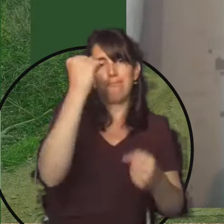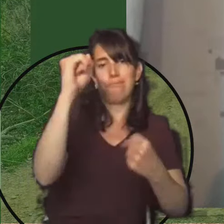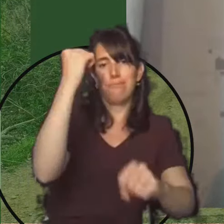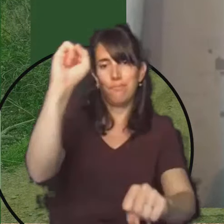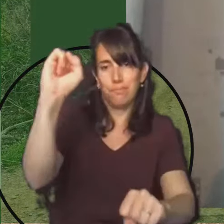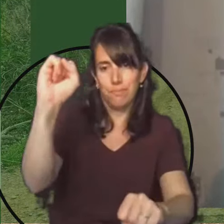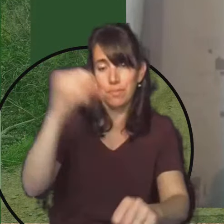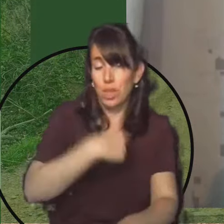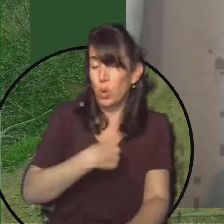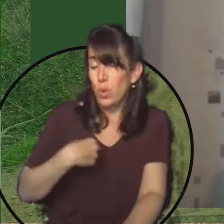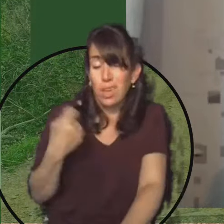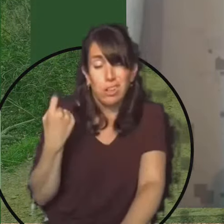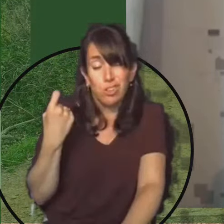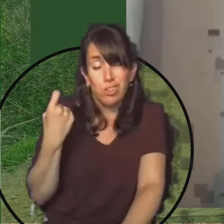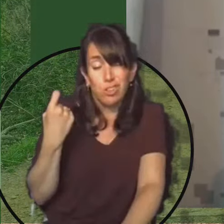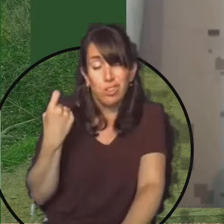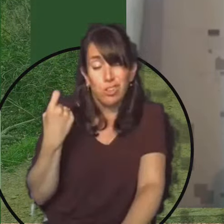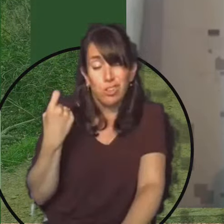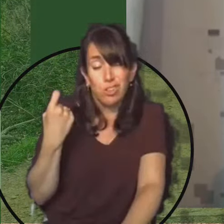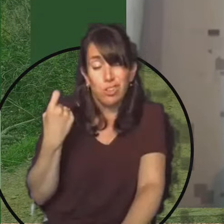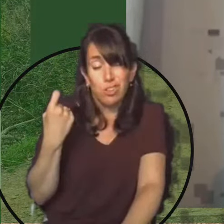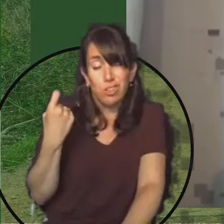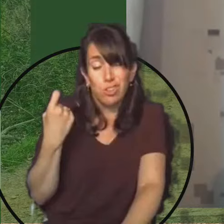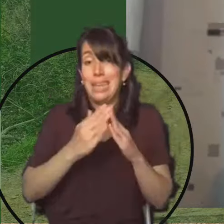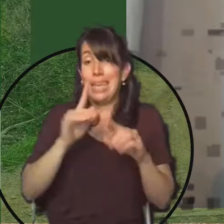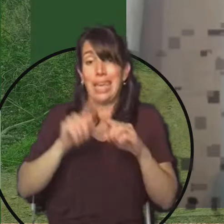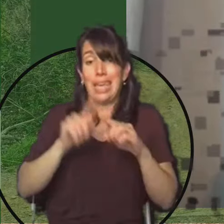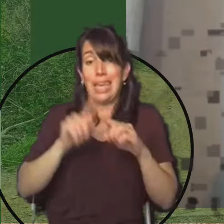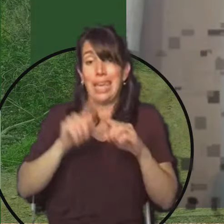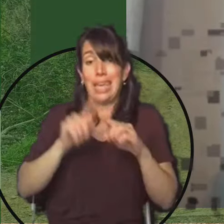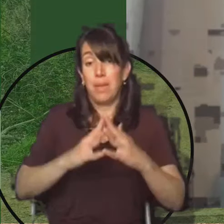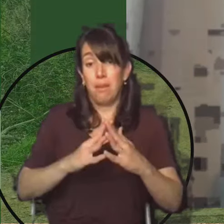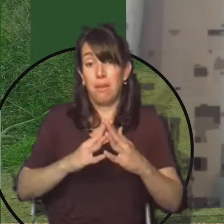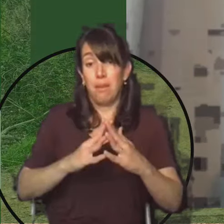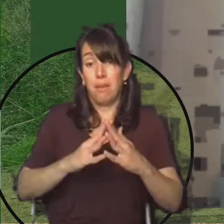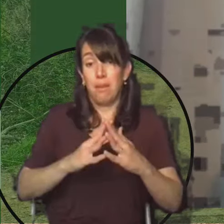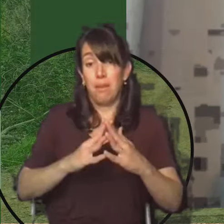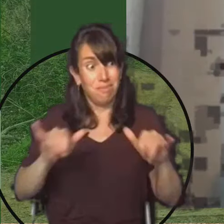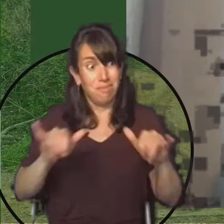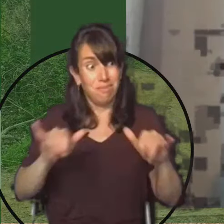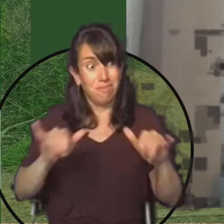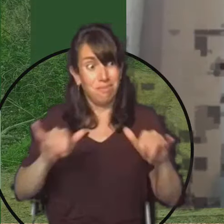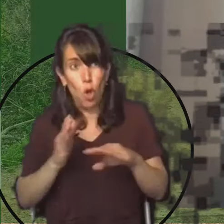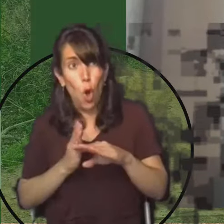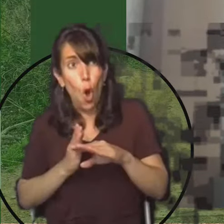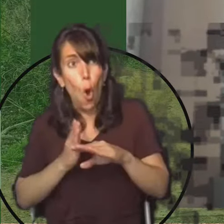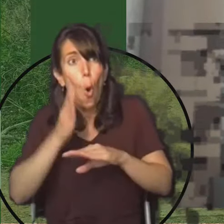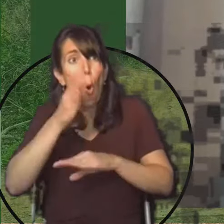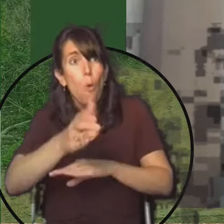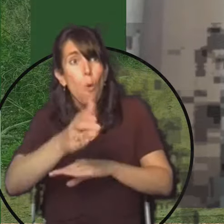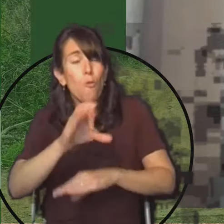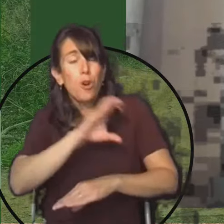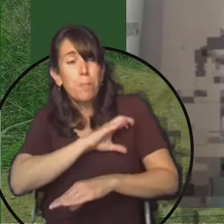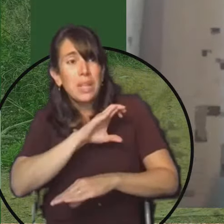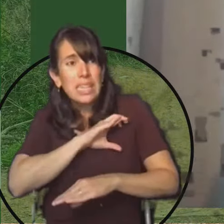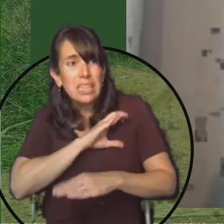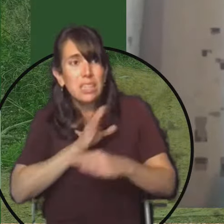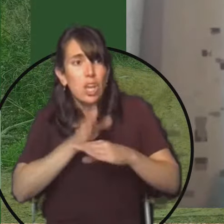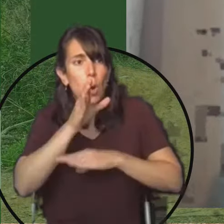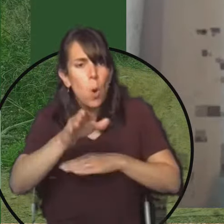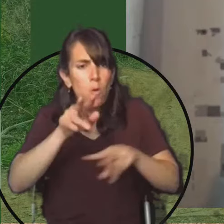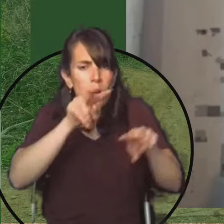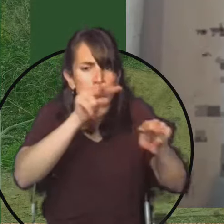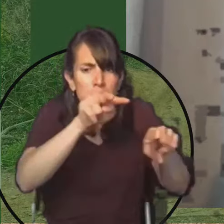built because of, again, the over-policing that will continue on oppressed communities, but again, because Cop City will be a lair,